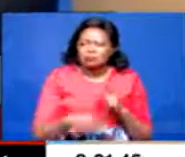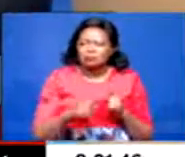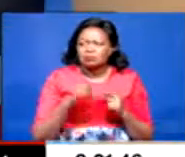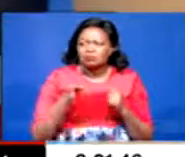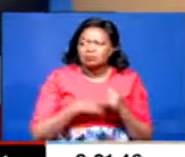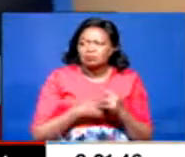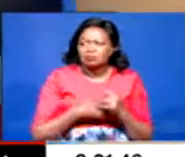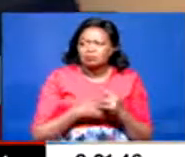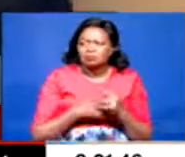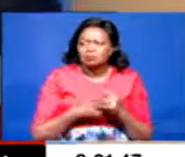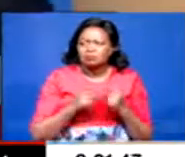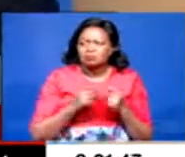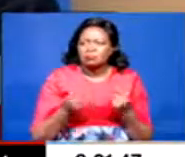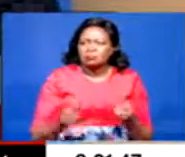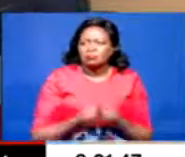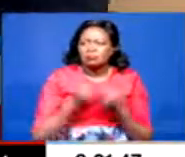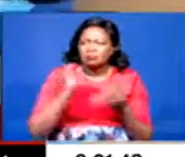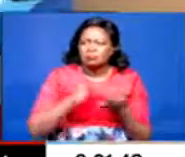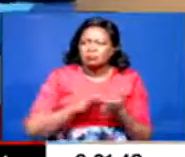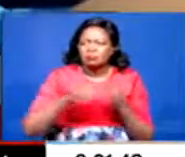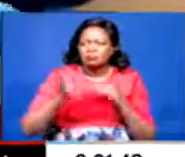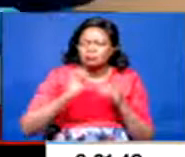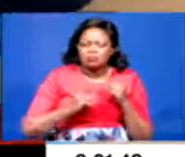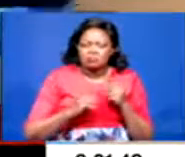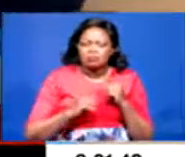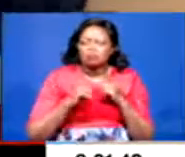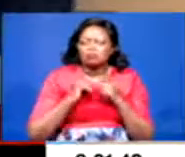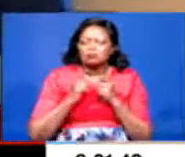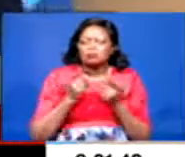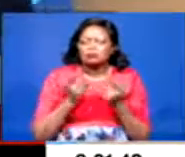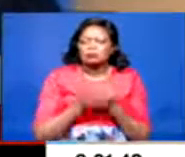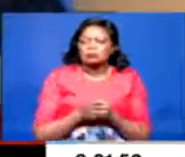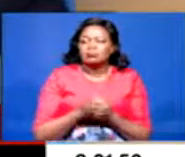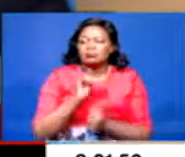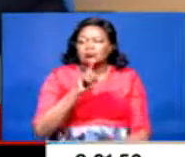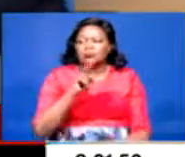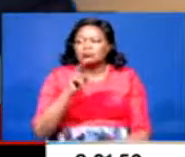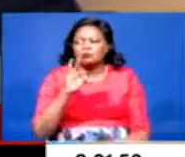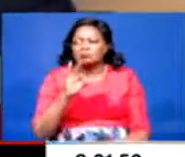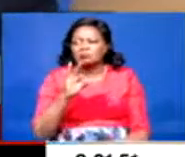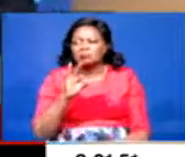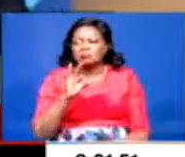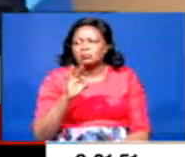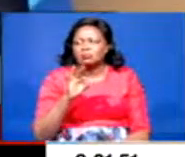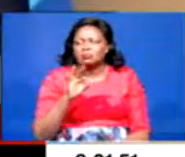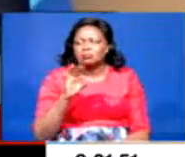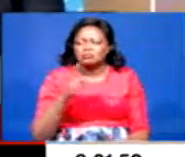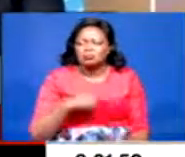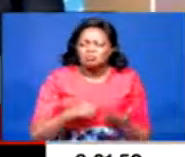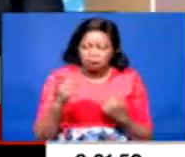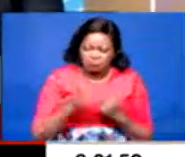again in this election? We have addressed them in 1, 2, 3 ways. No.